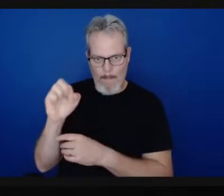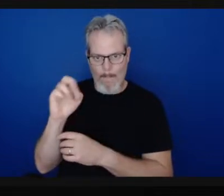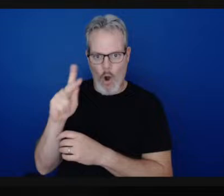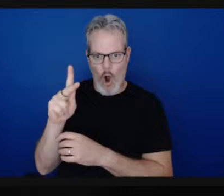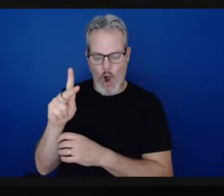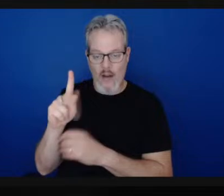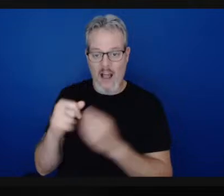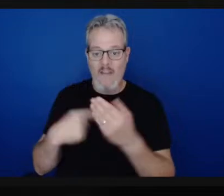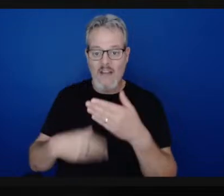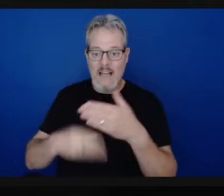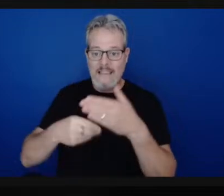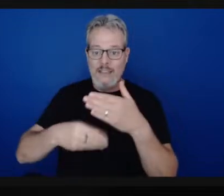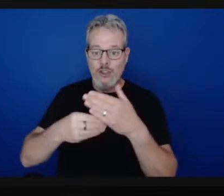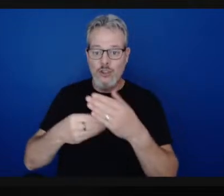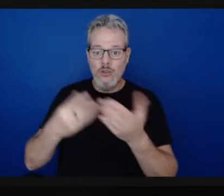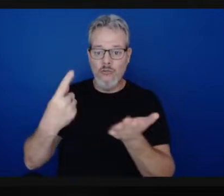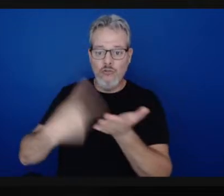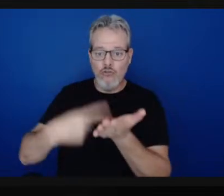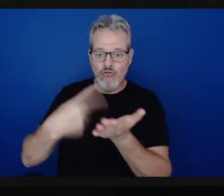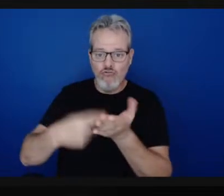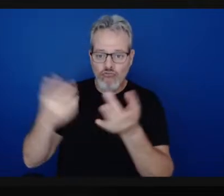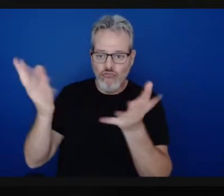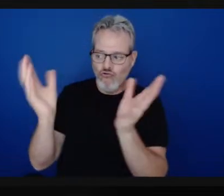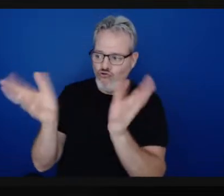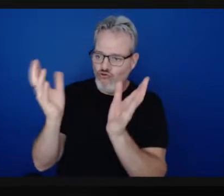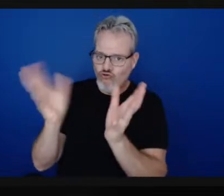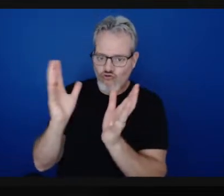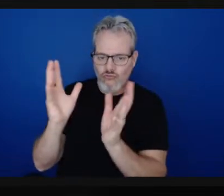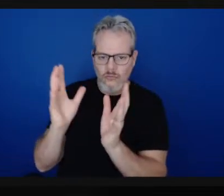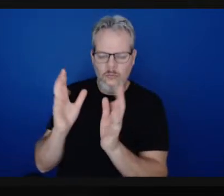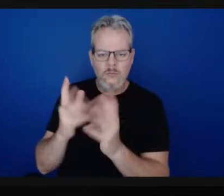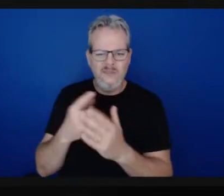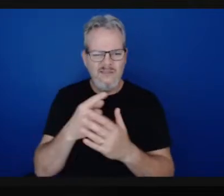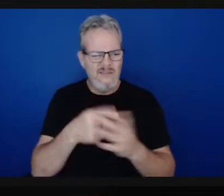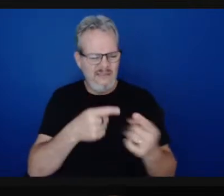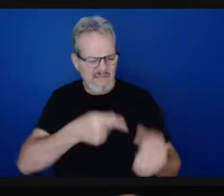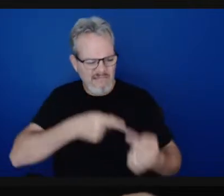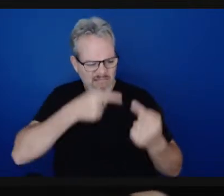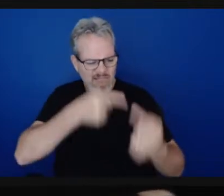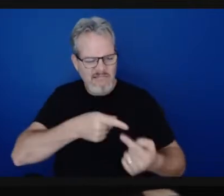few of those. What's going on with my screen here?